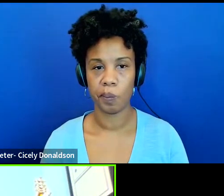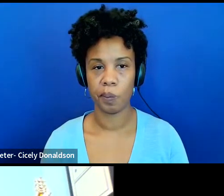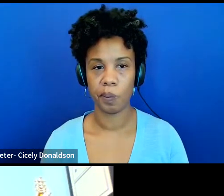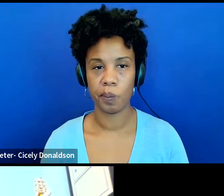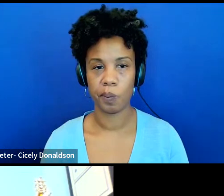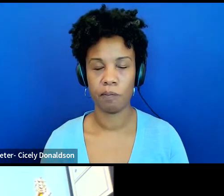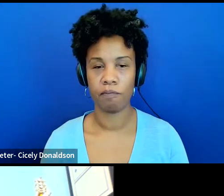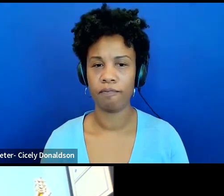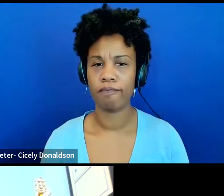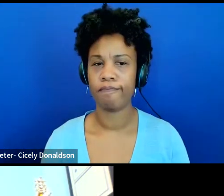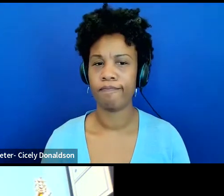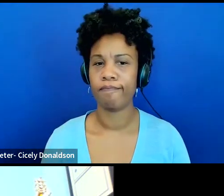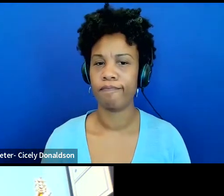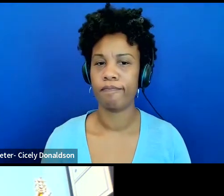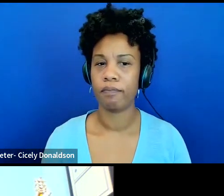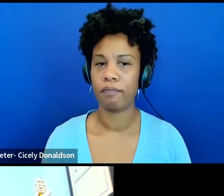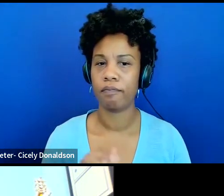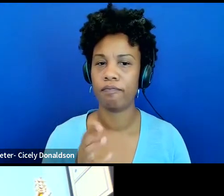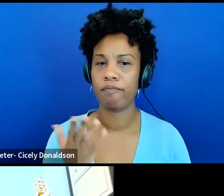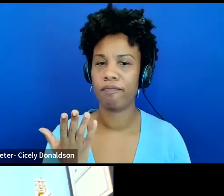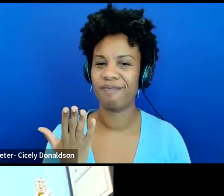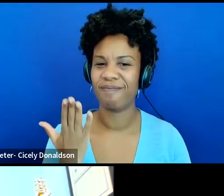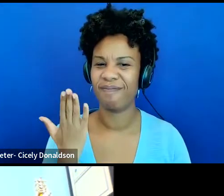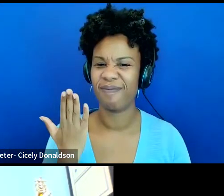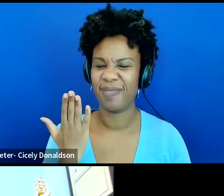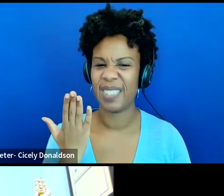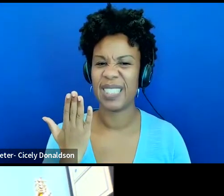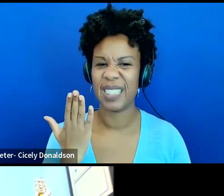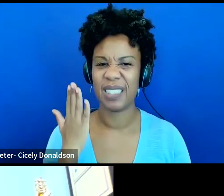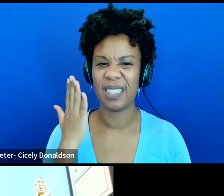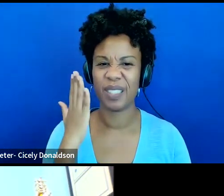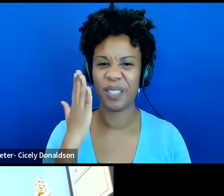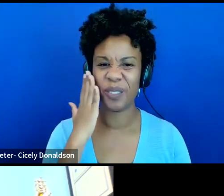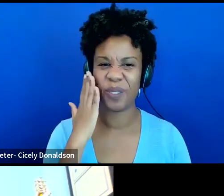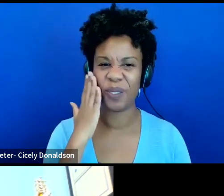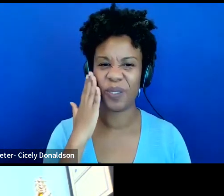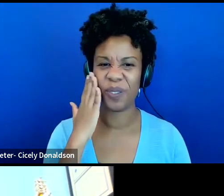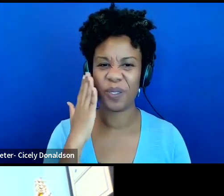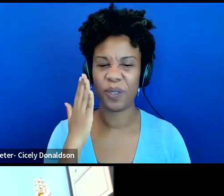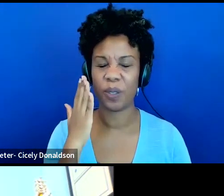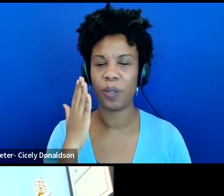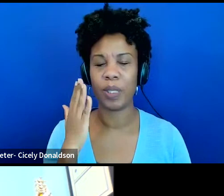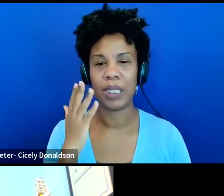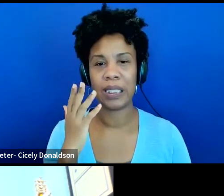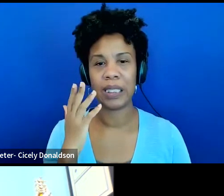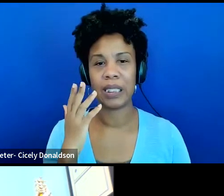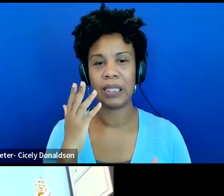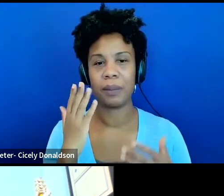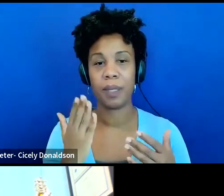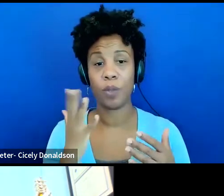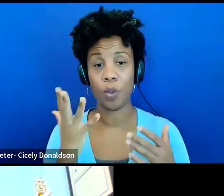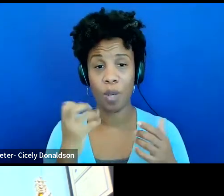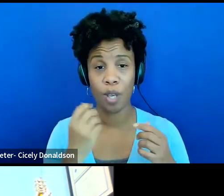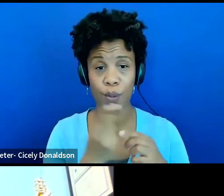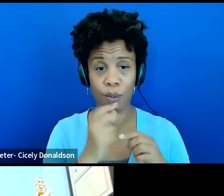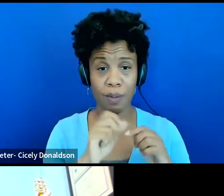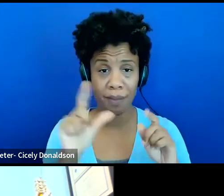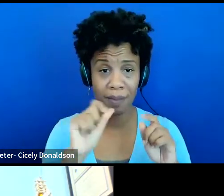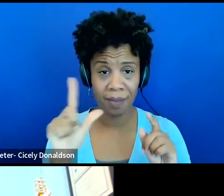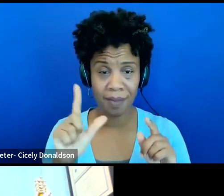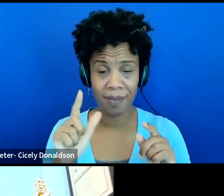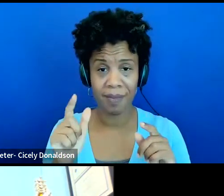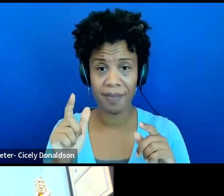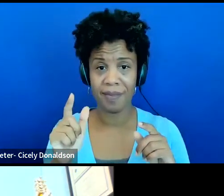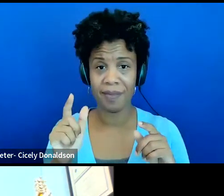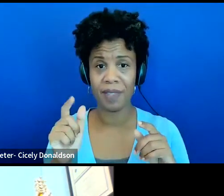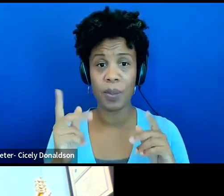I know it might be challenging because, you know, it's so much better when we can see as well as hear, but we really don't want to miss